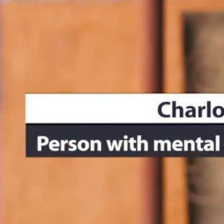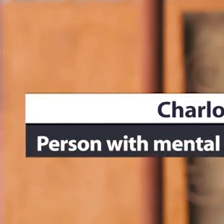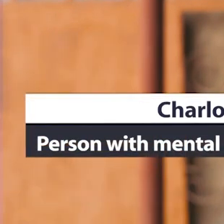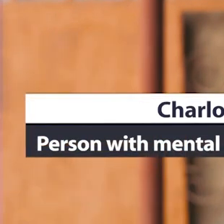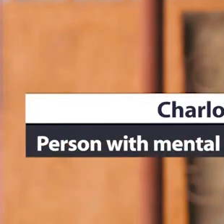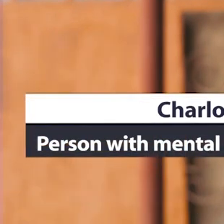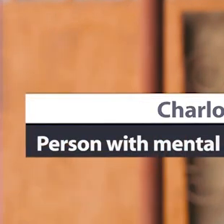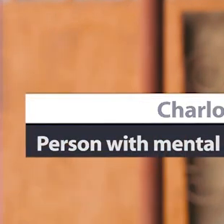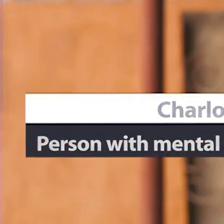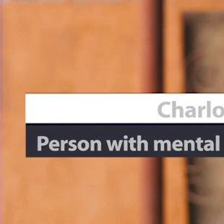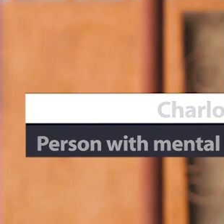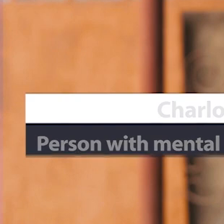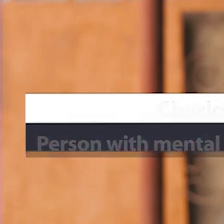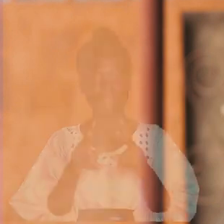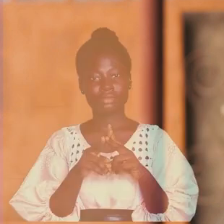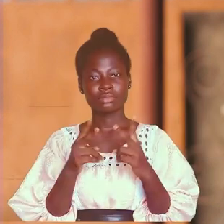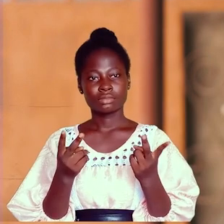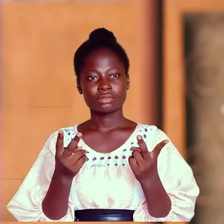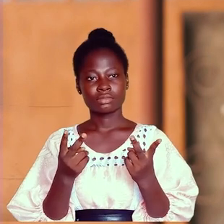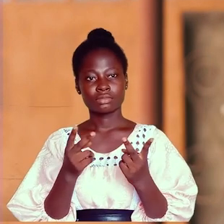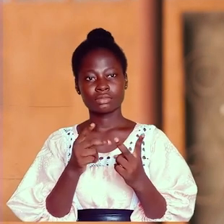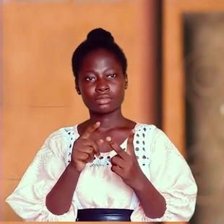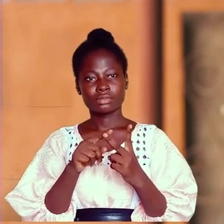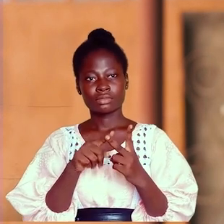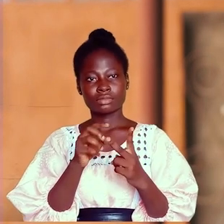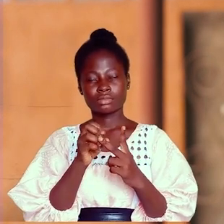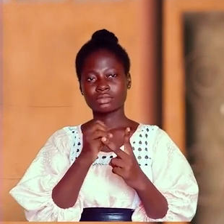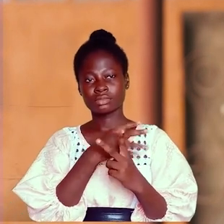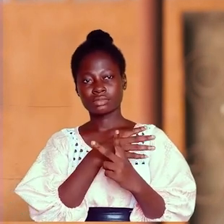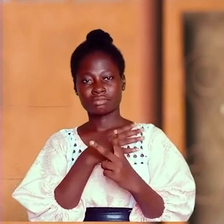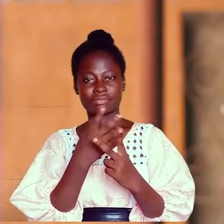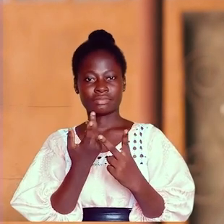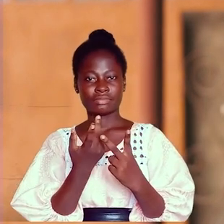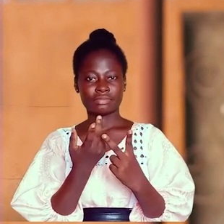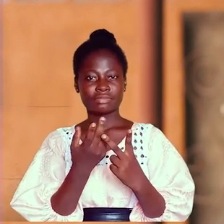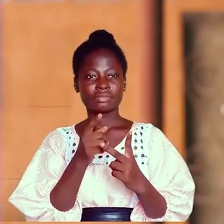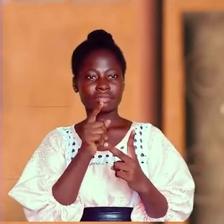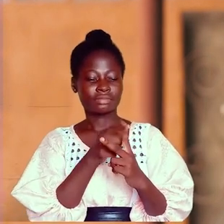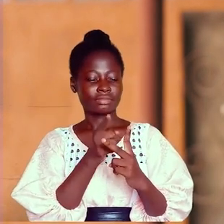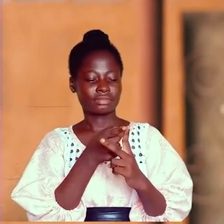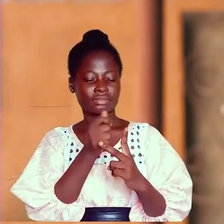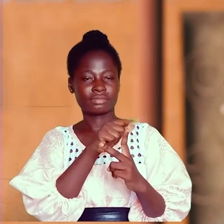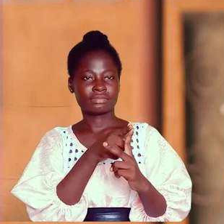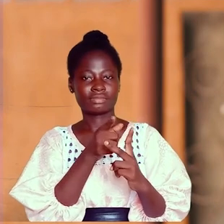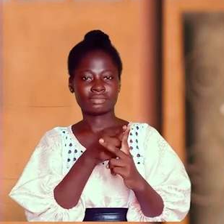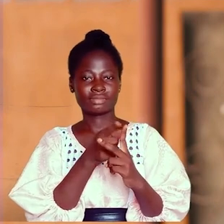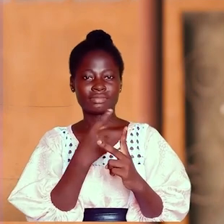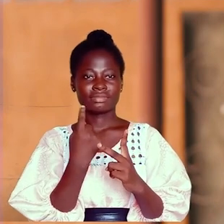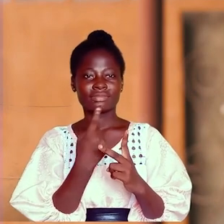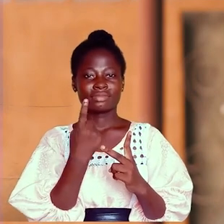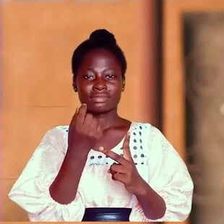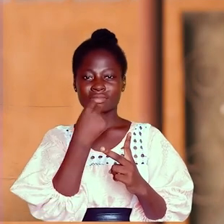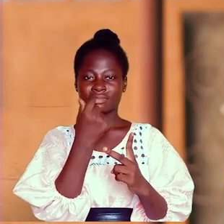health condition, speaking. So they took me off. They didn't replace the carbamazepine with anything. So I was only on